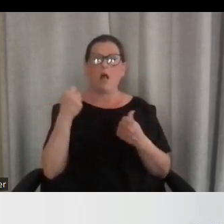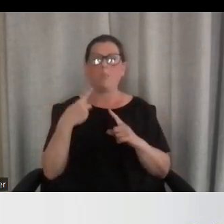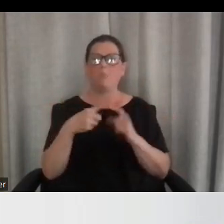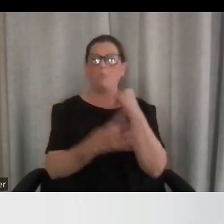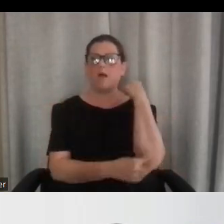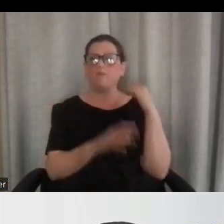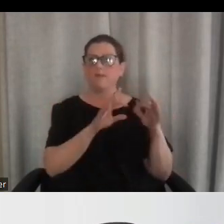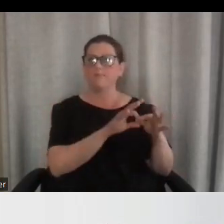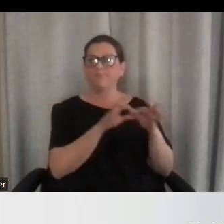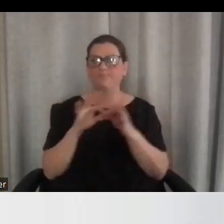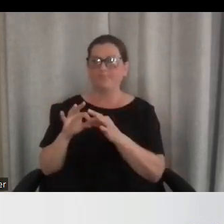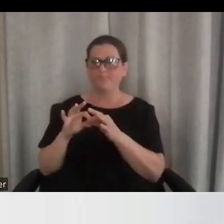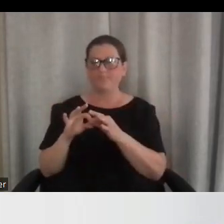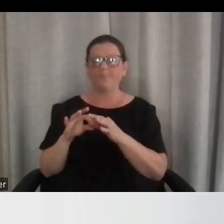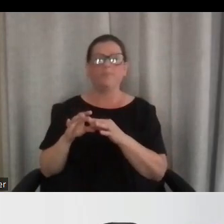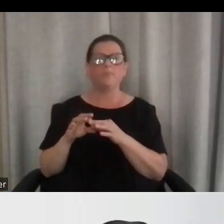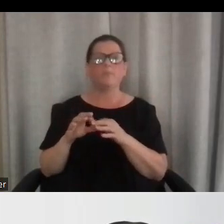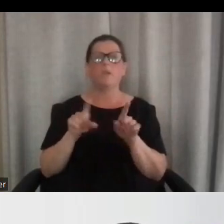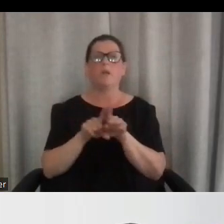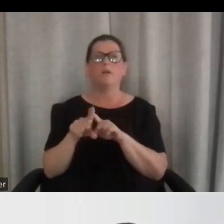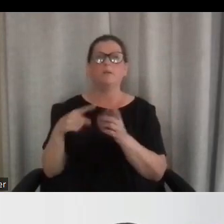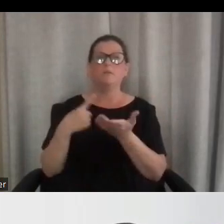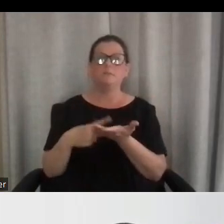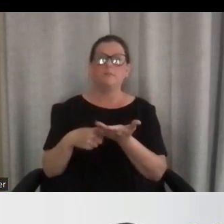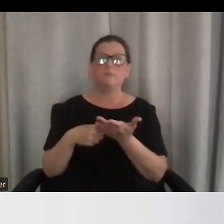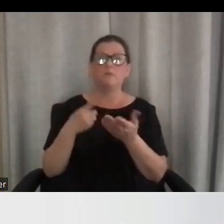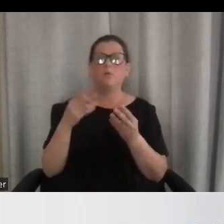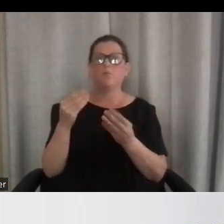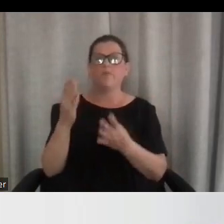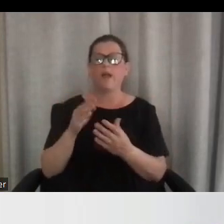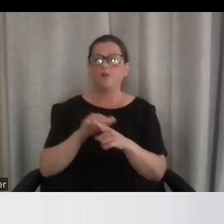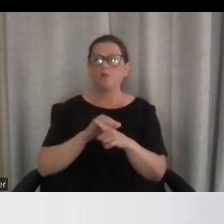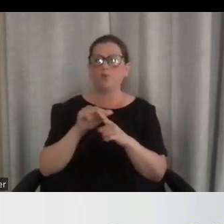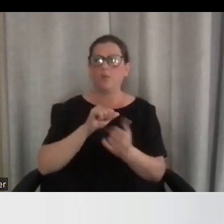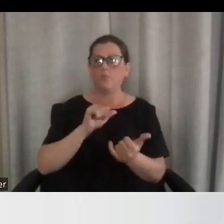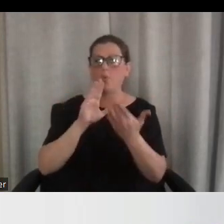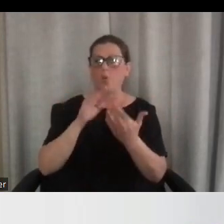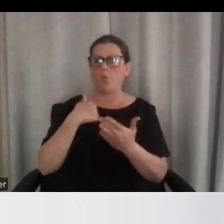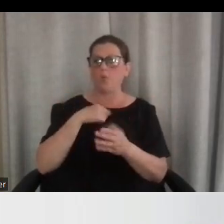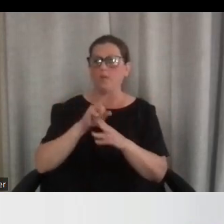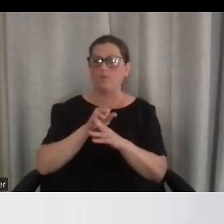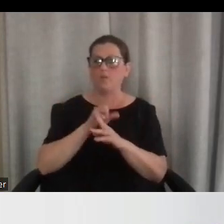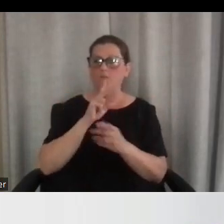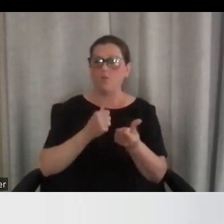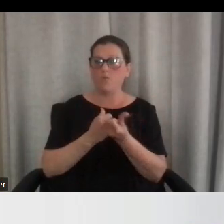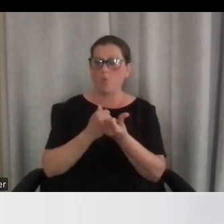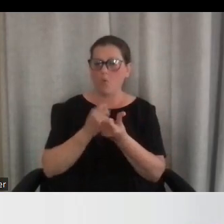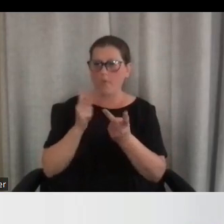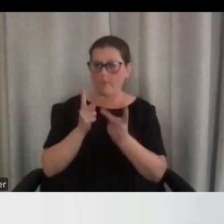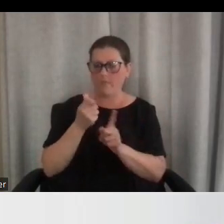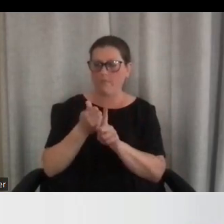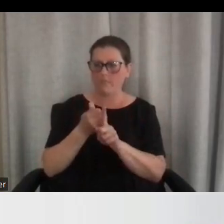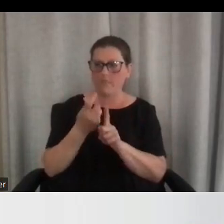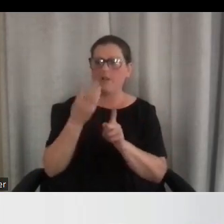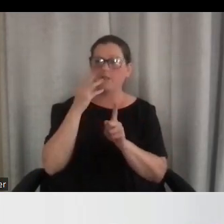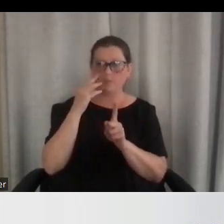associated, and then discuss provider training approaches that we've been using to support individuals experiencing poverty and